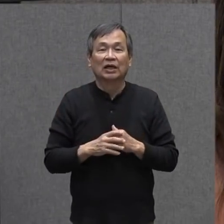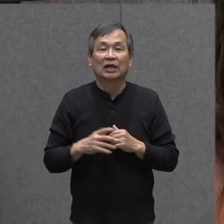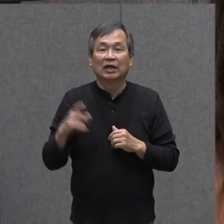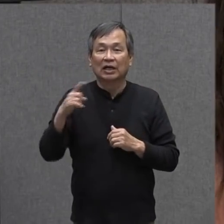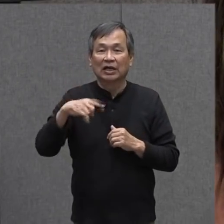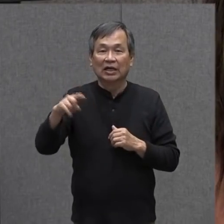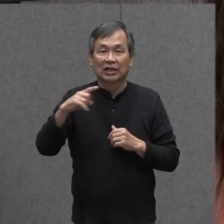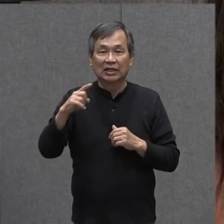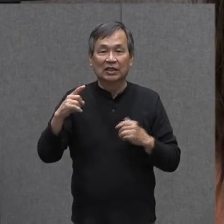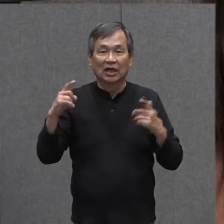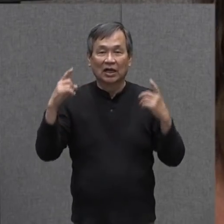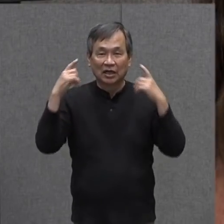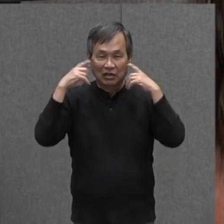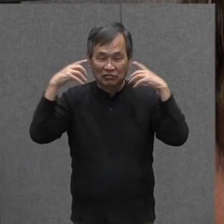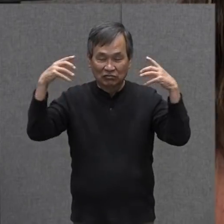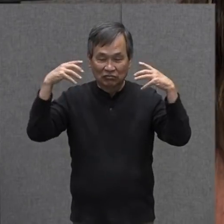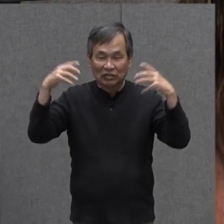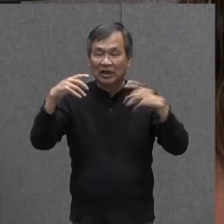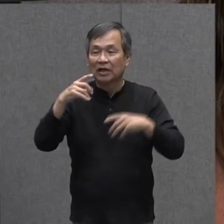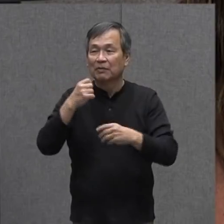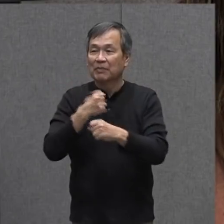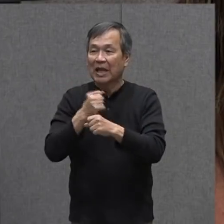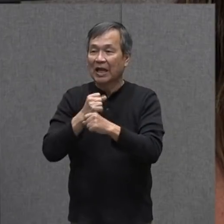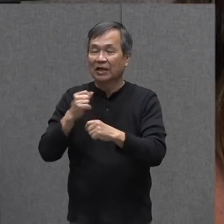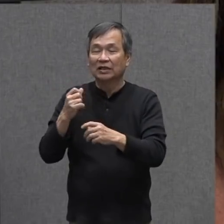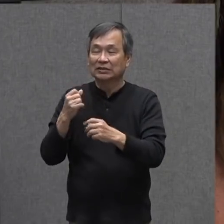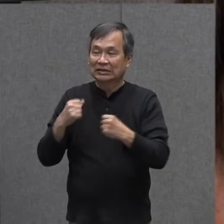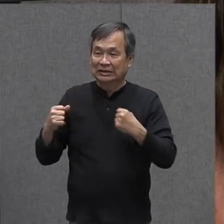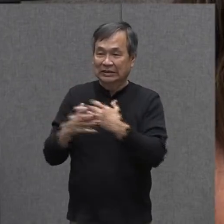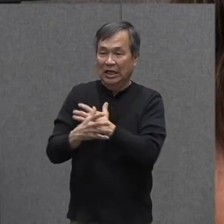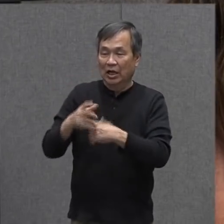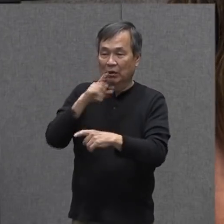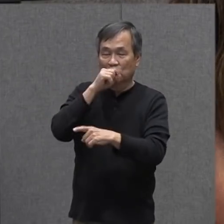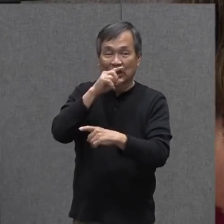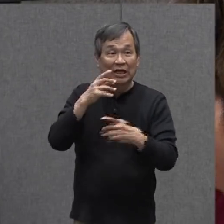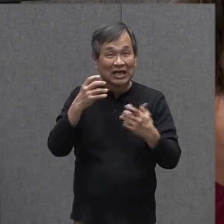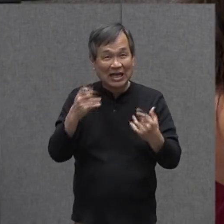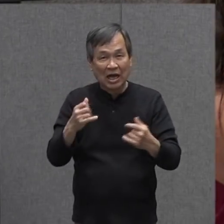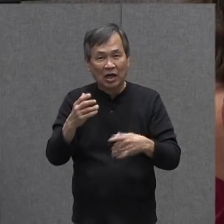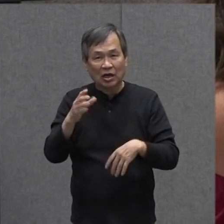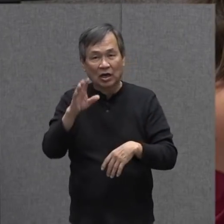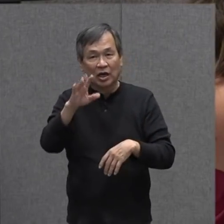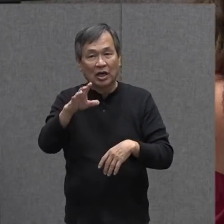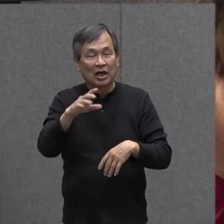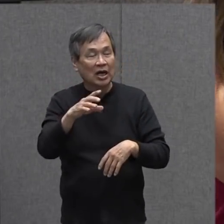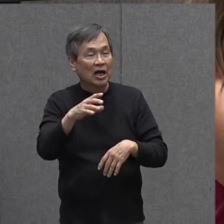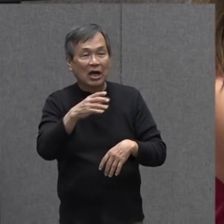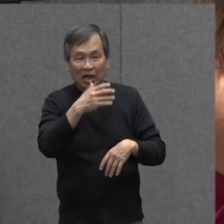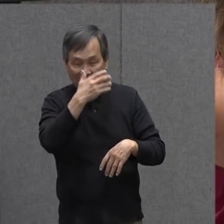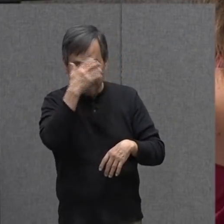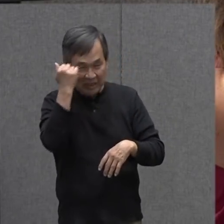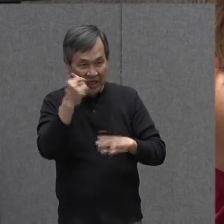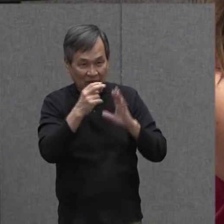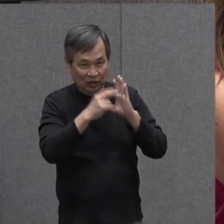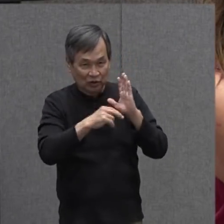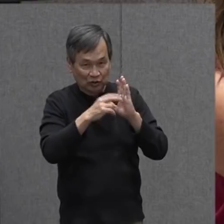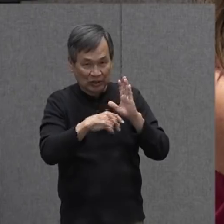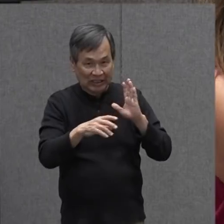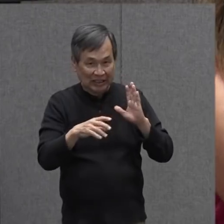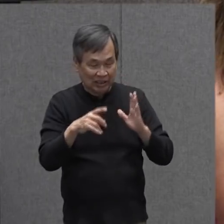65 that he planted. Each plant produced 2 seeds. So 65 doubled